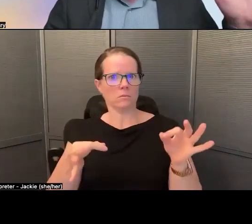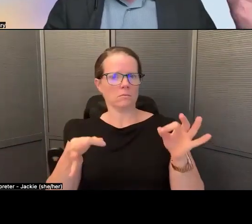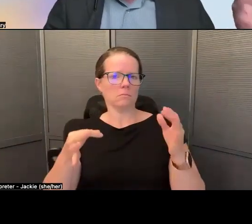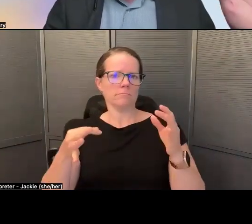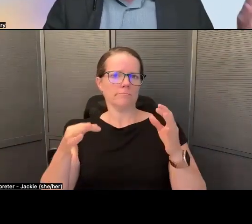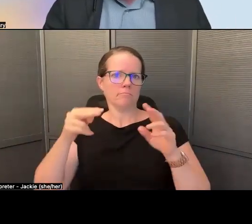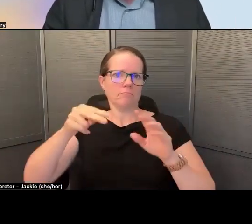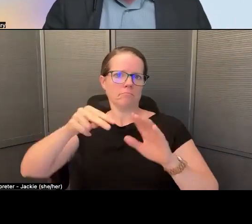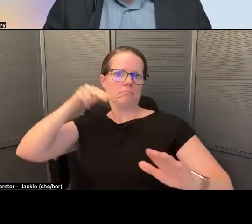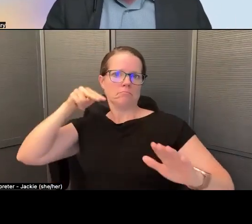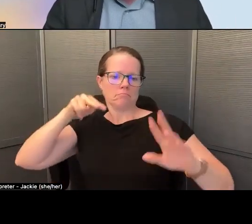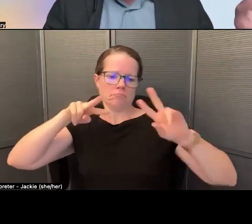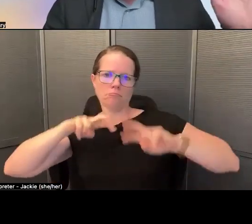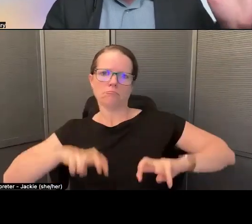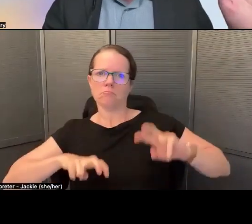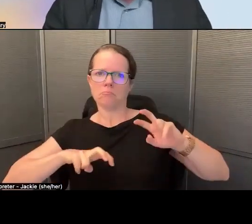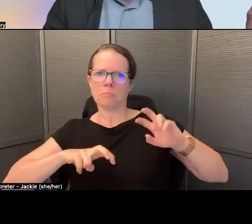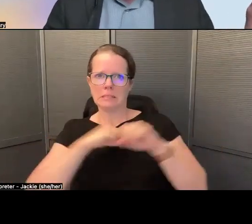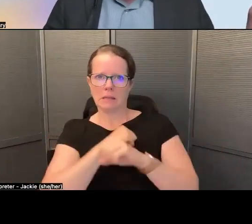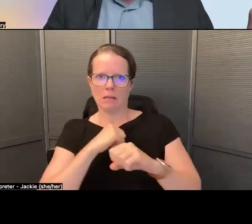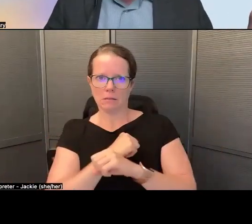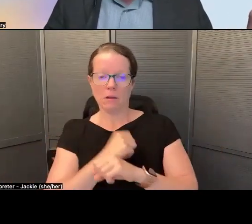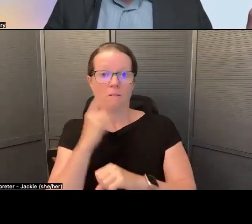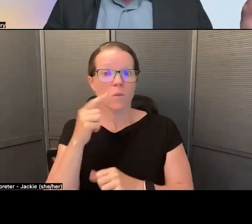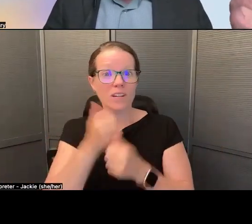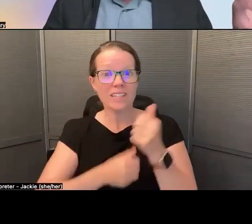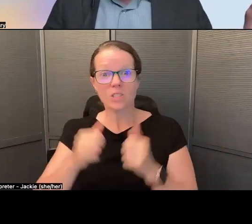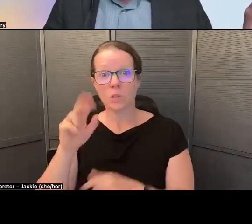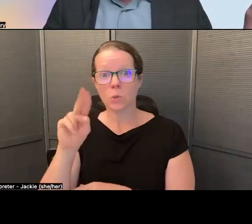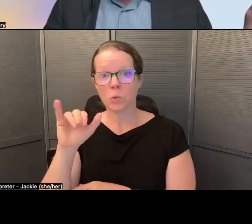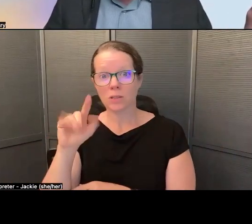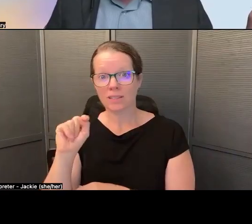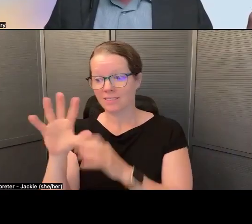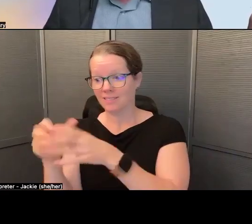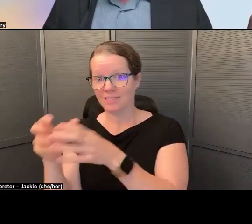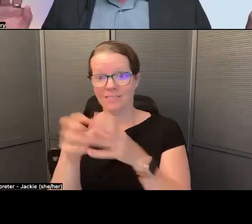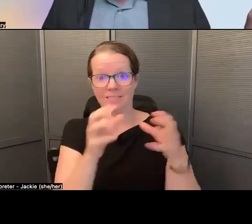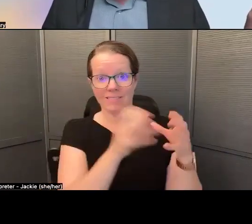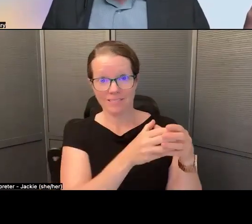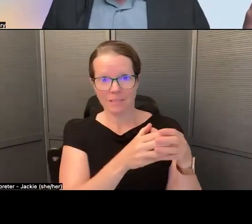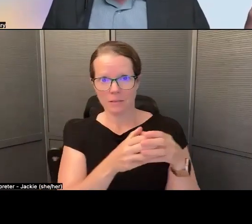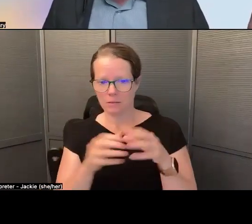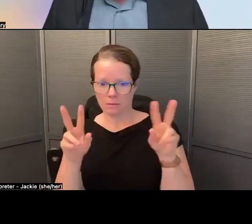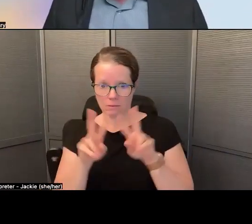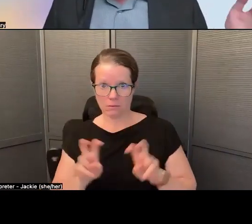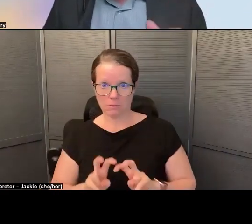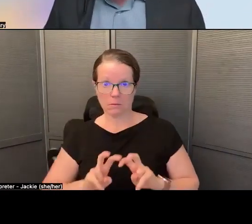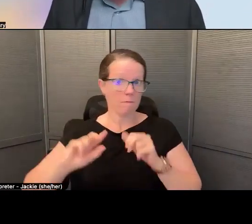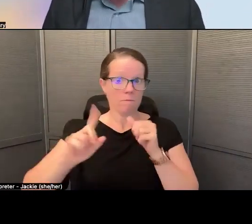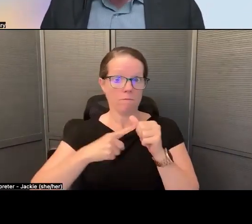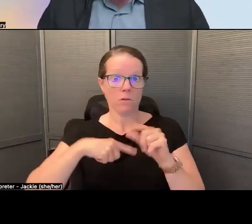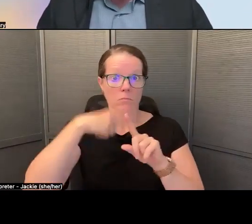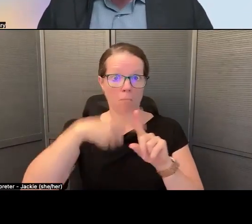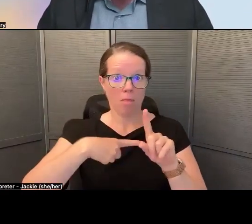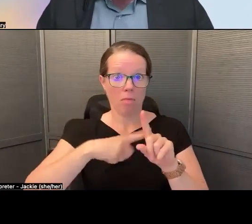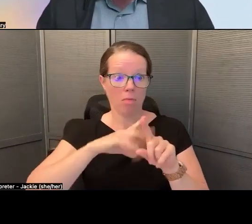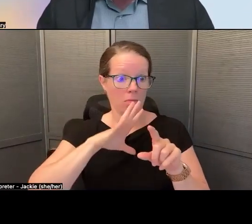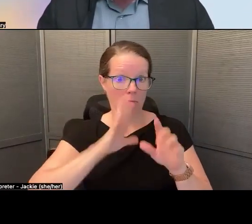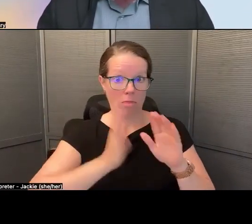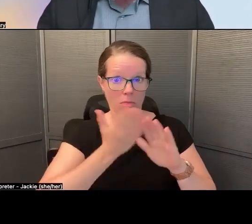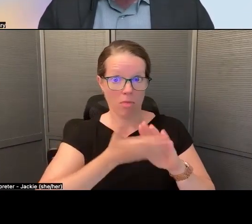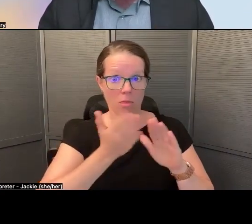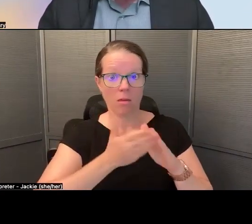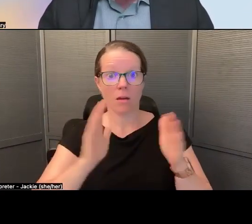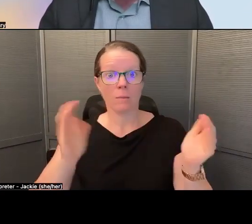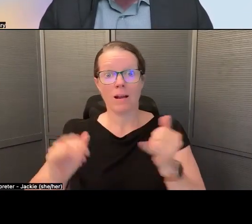stats for these 3 pilot units at the first month of their participation to the last month, and we average across them, we